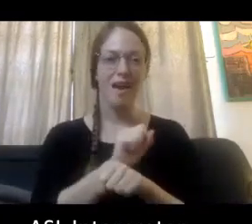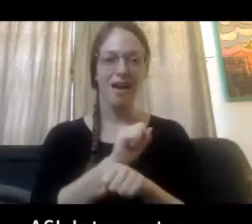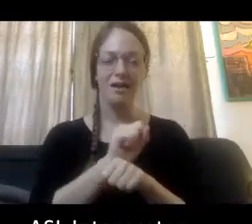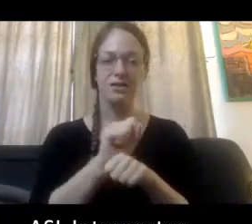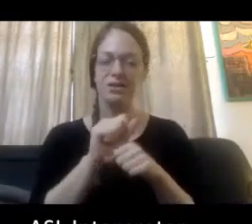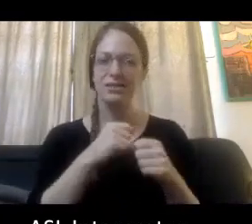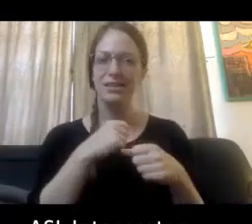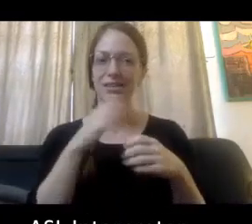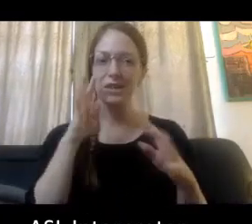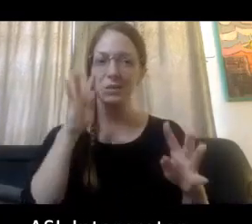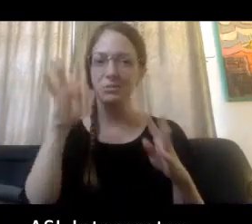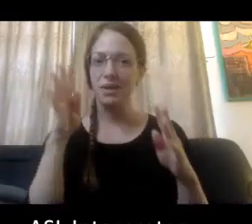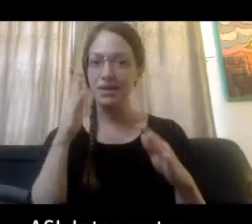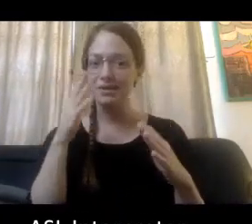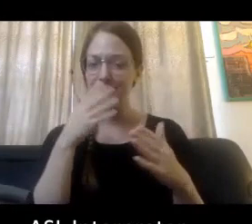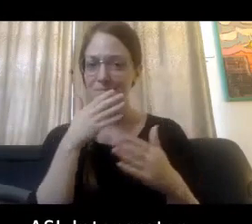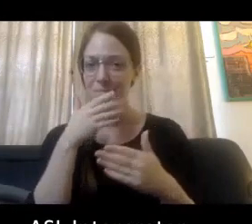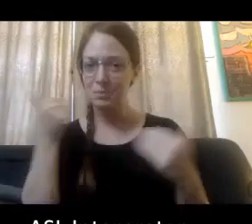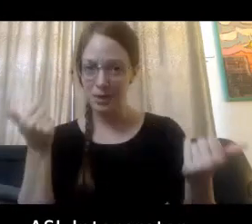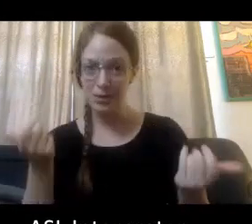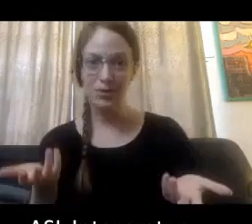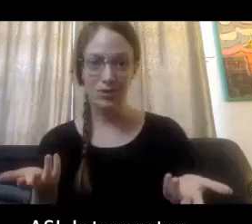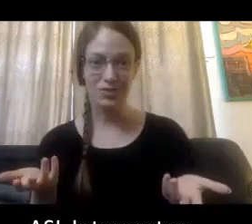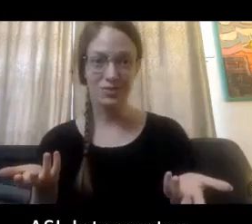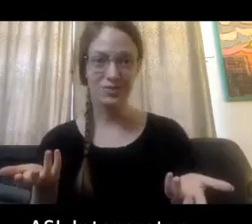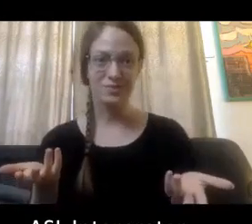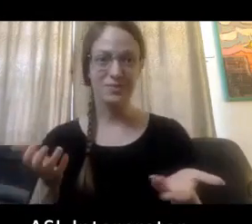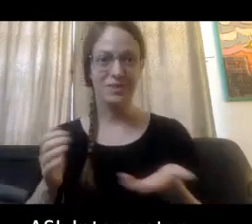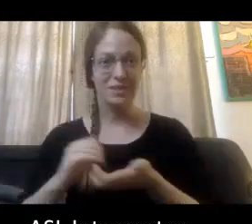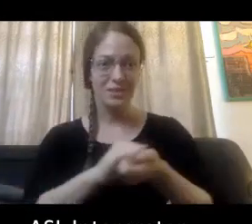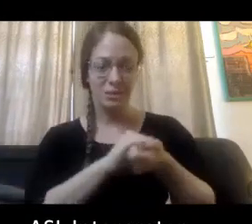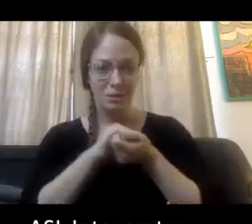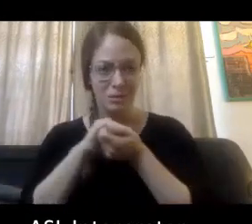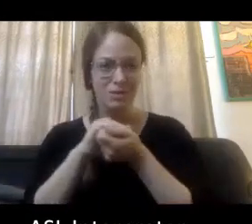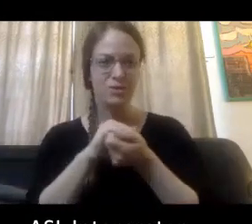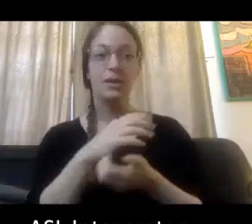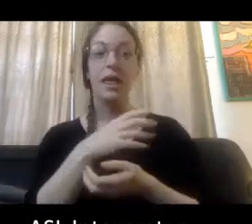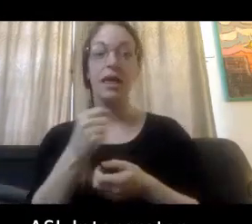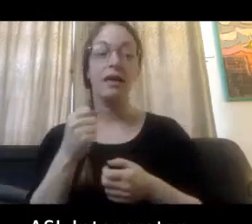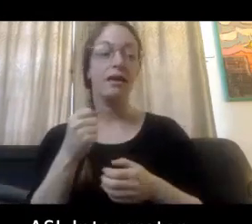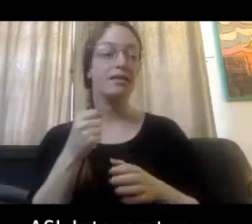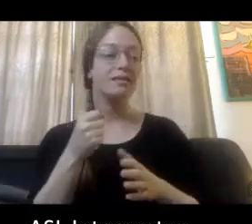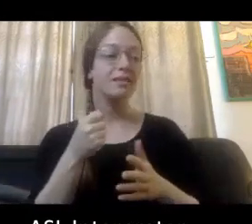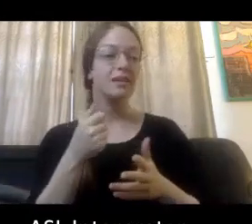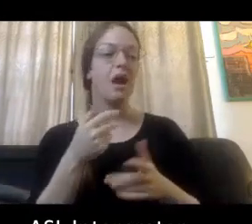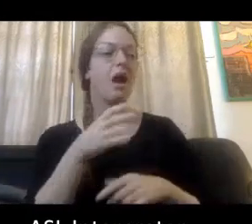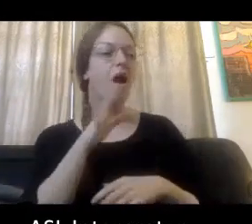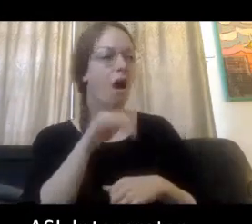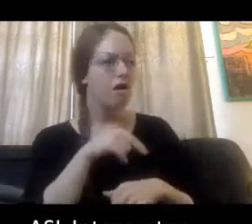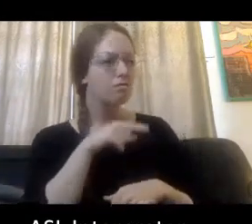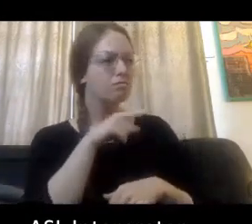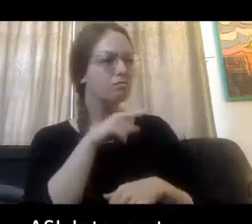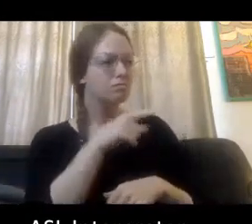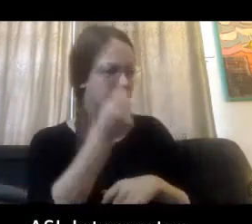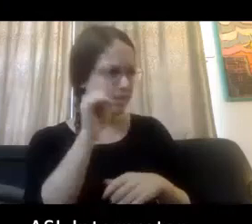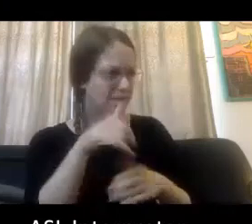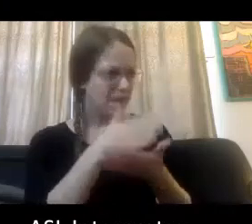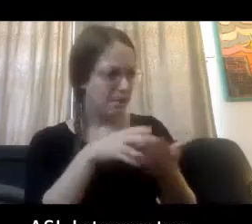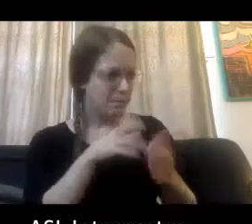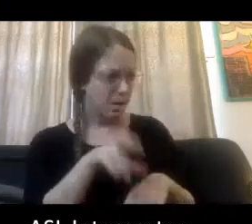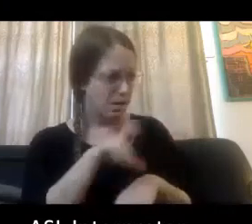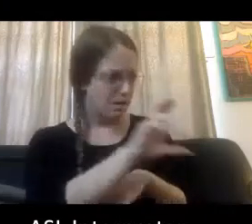say cooperation and delegating to people that know these things and starting early.